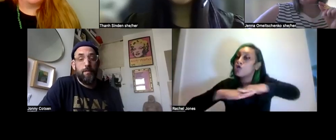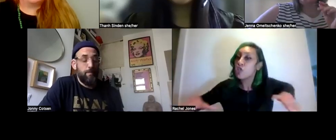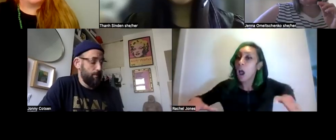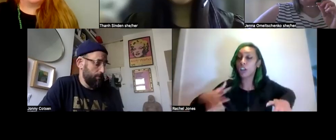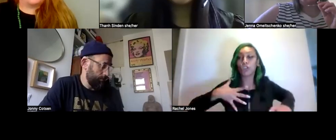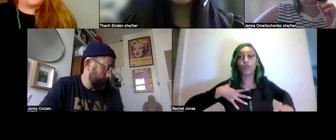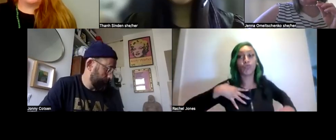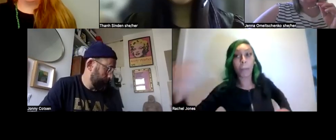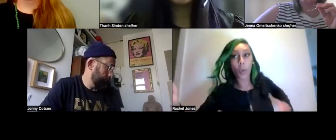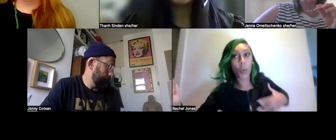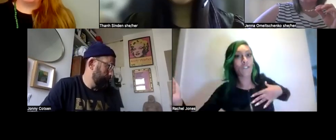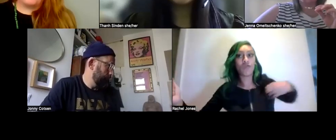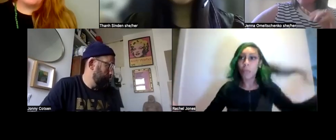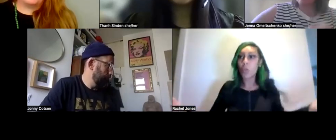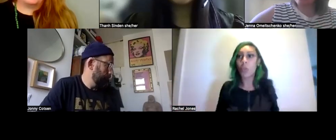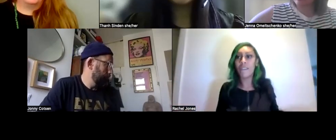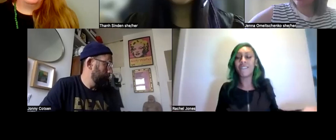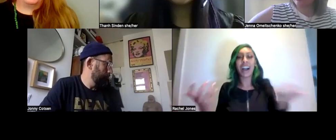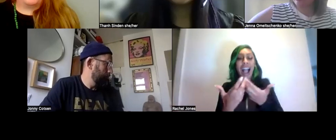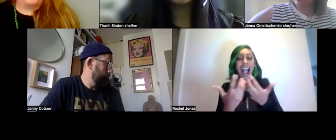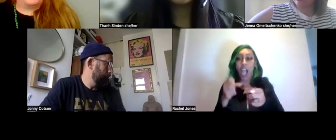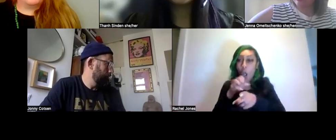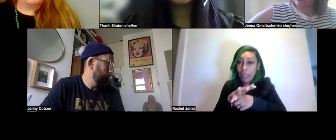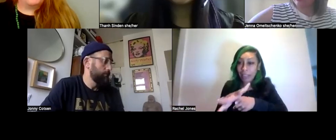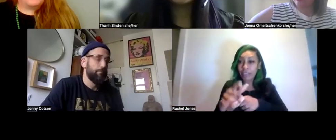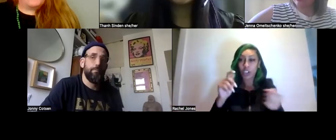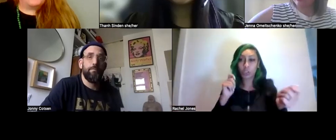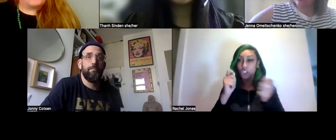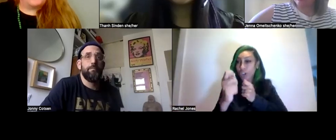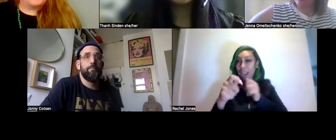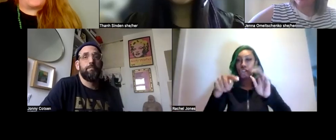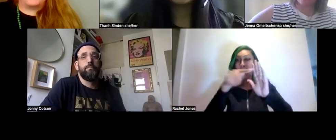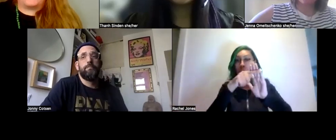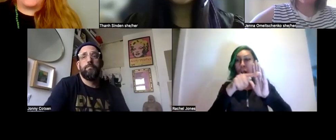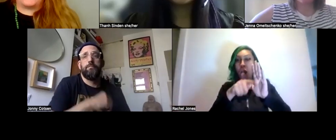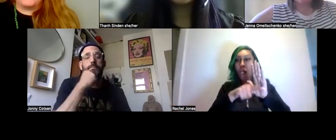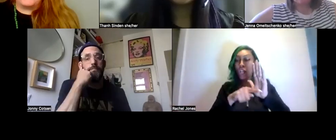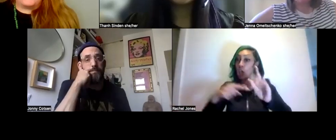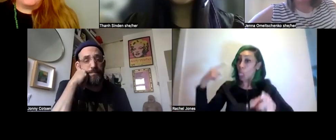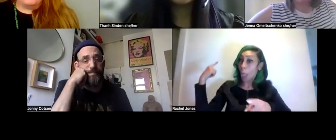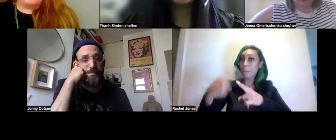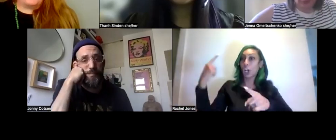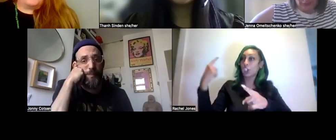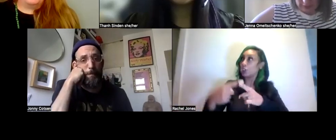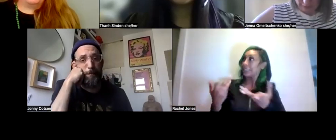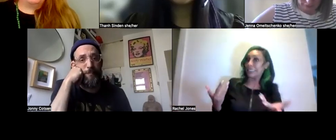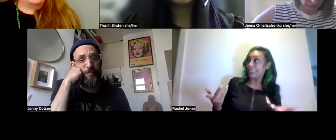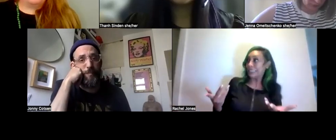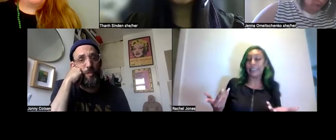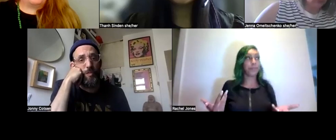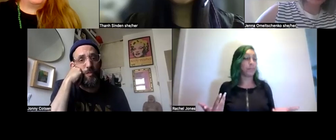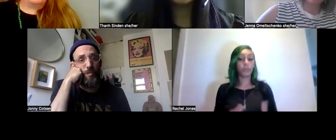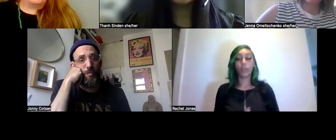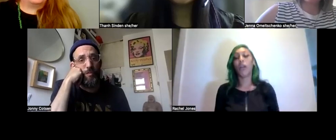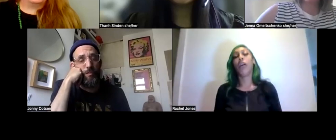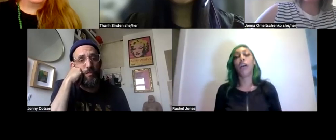how we influence change and policy around the emergency response to the pandemic. And we have